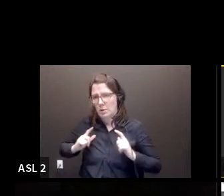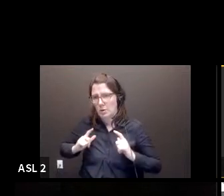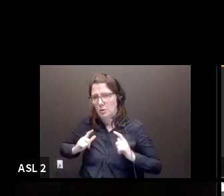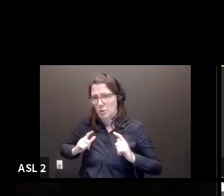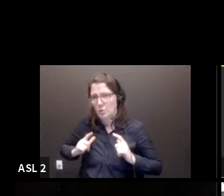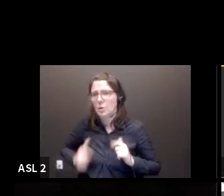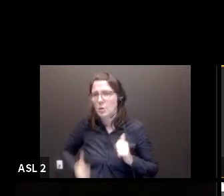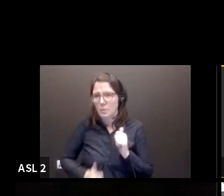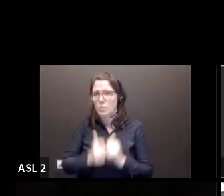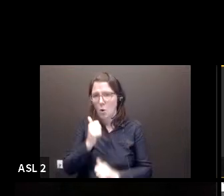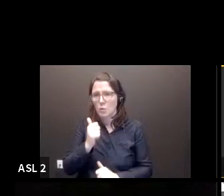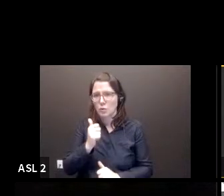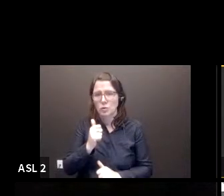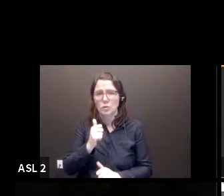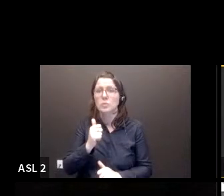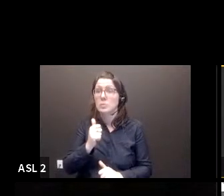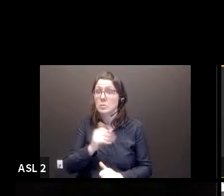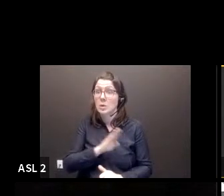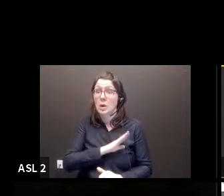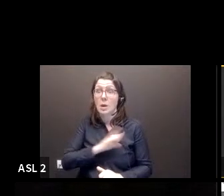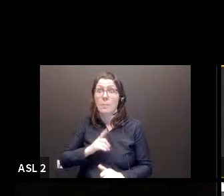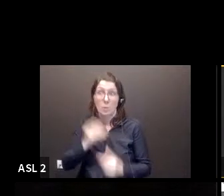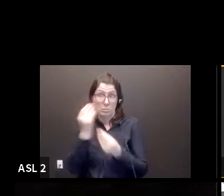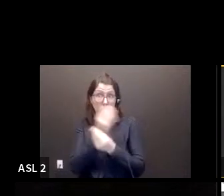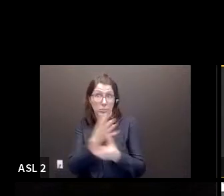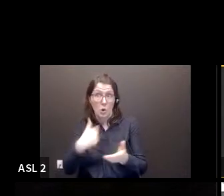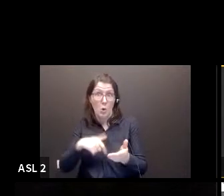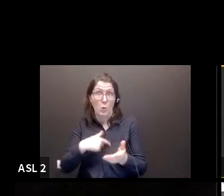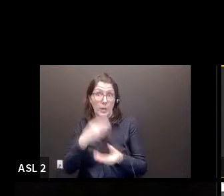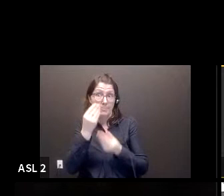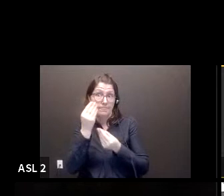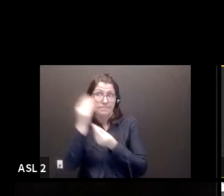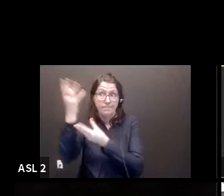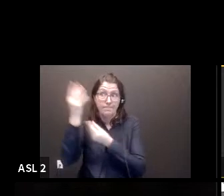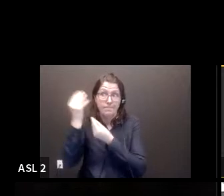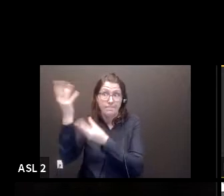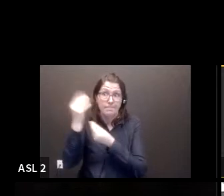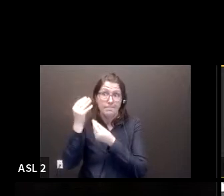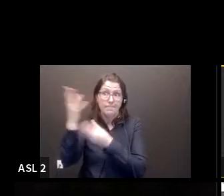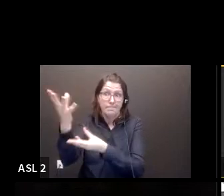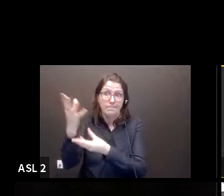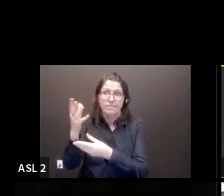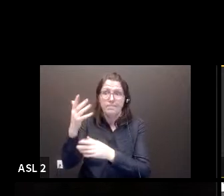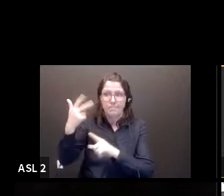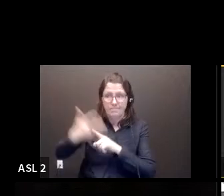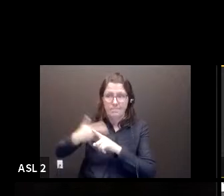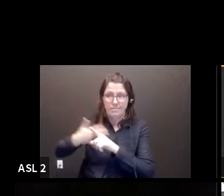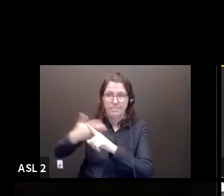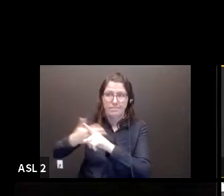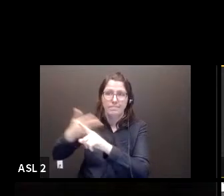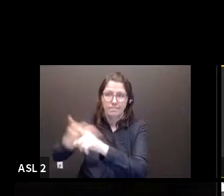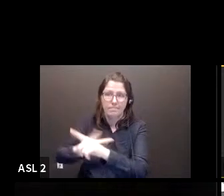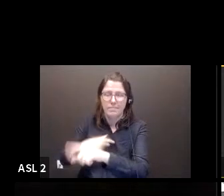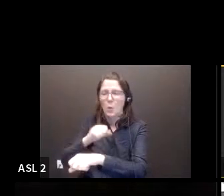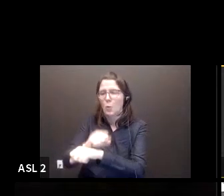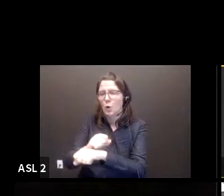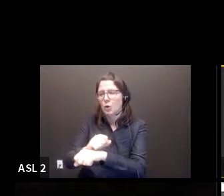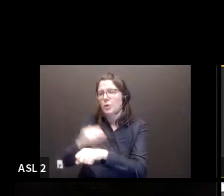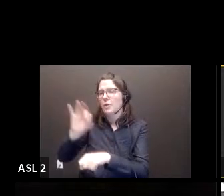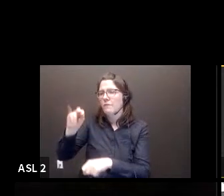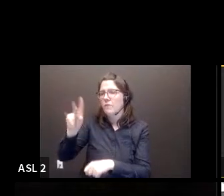remind the board that we report on these on a quarterly basis through our workforce management report so um from a